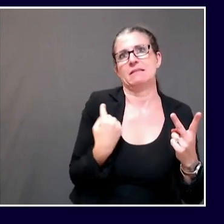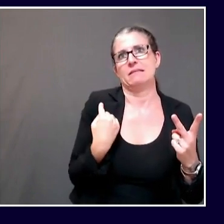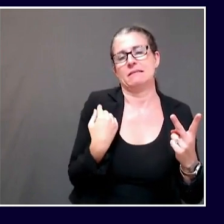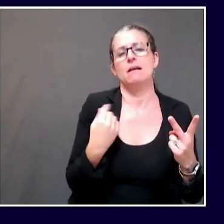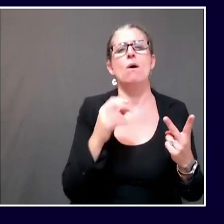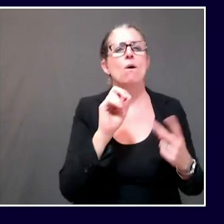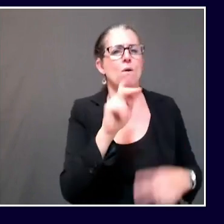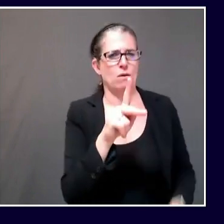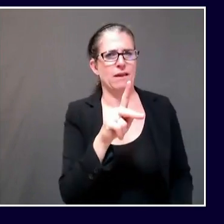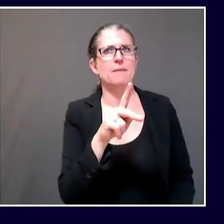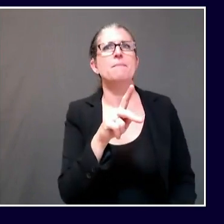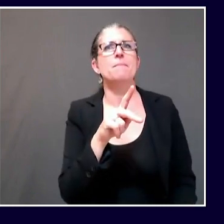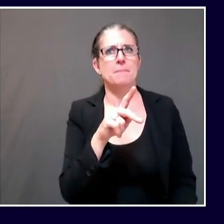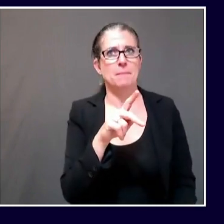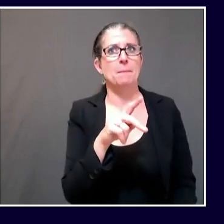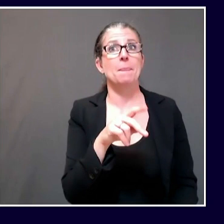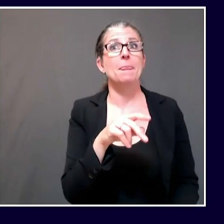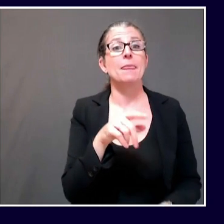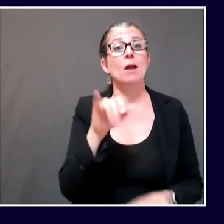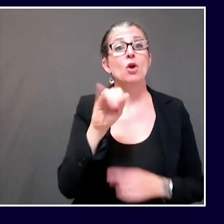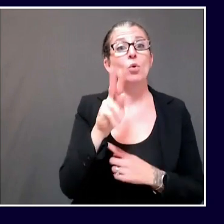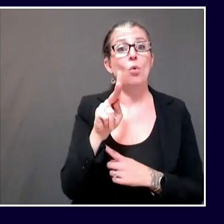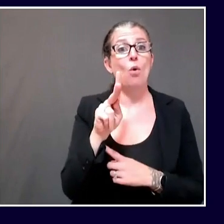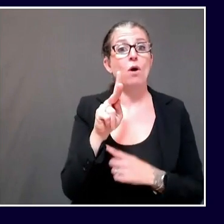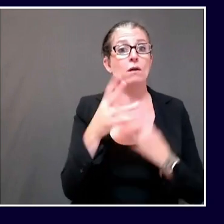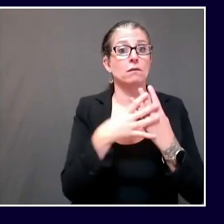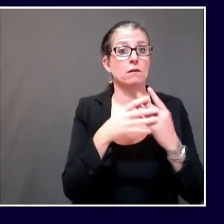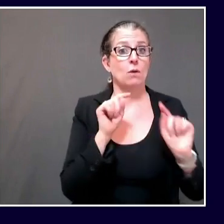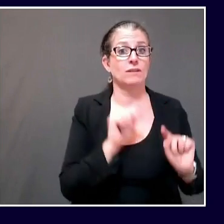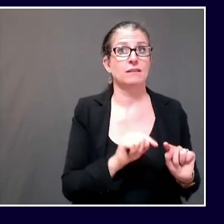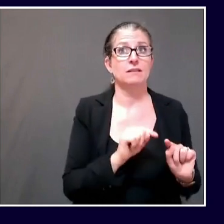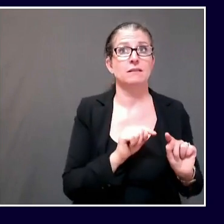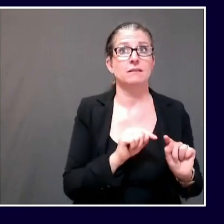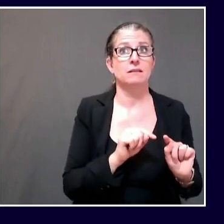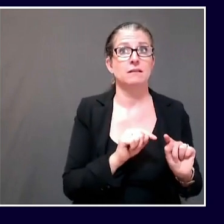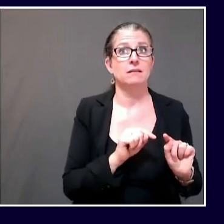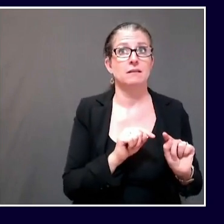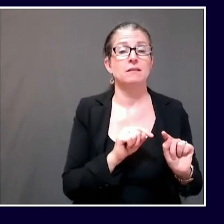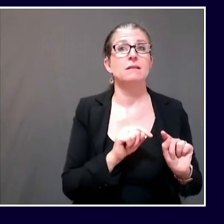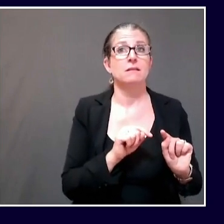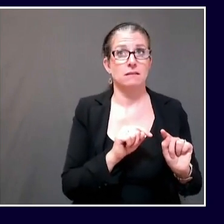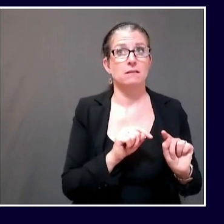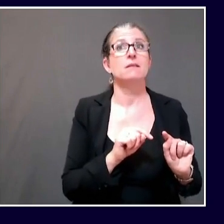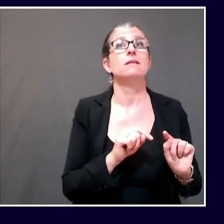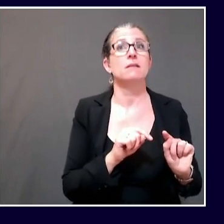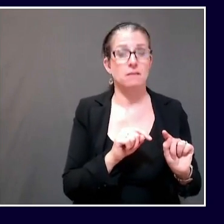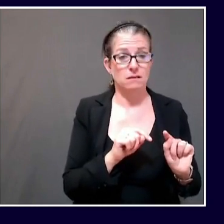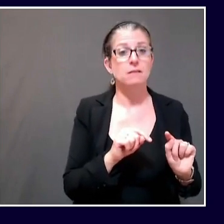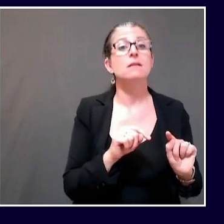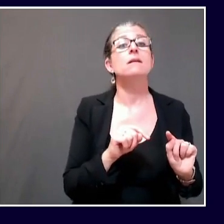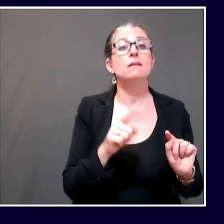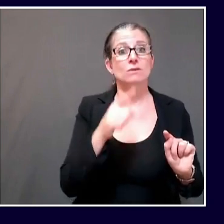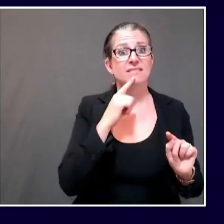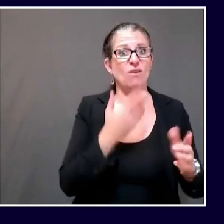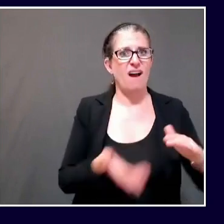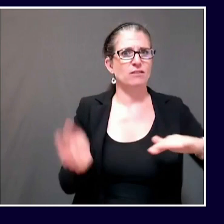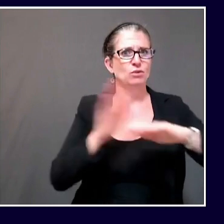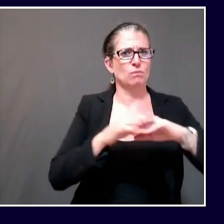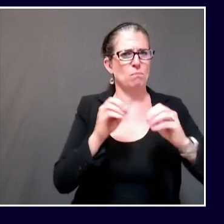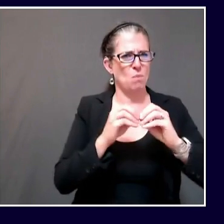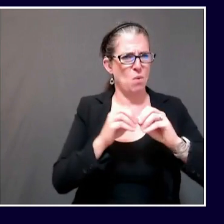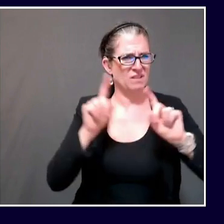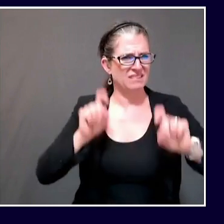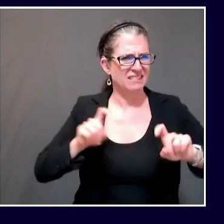that further testing is being done among staff. Was there universal testing already done with the inmates? And I